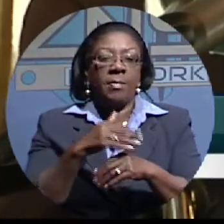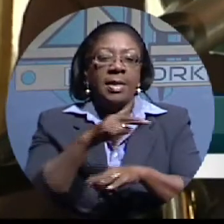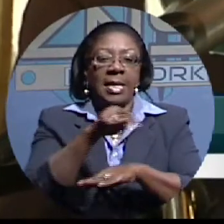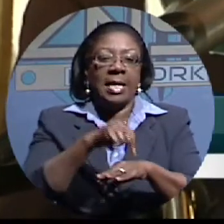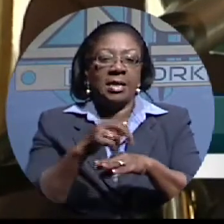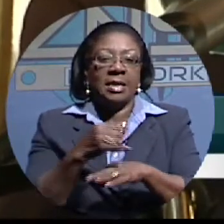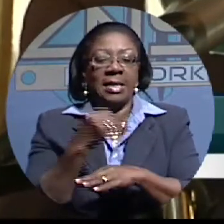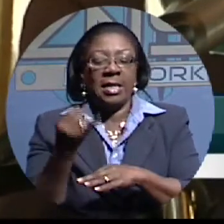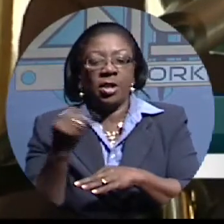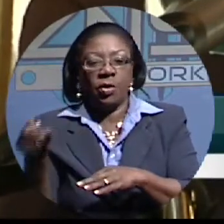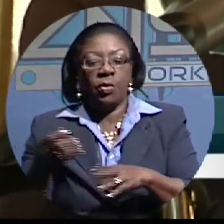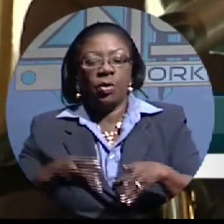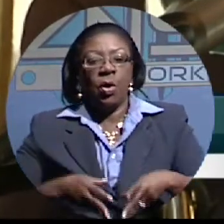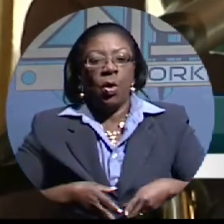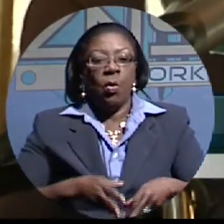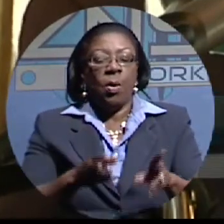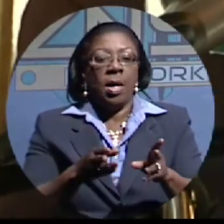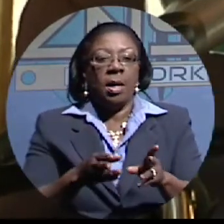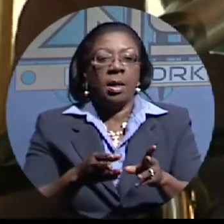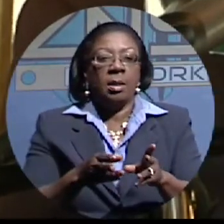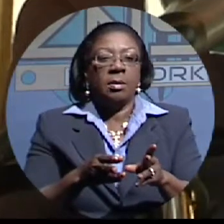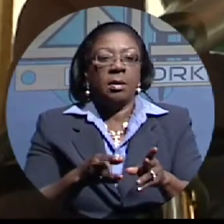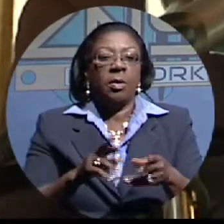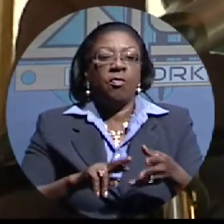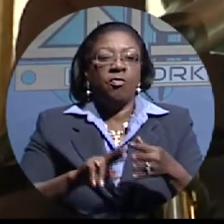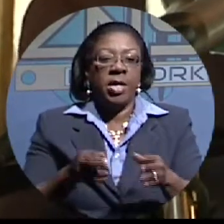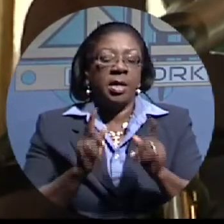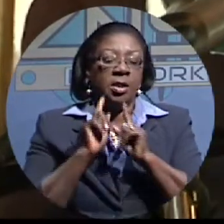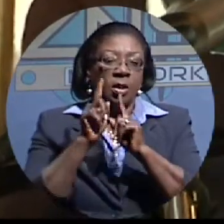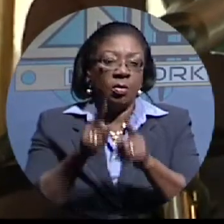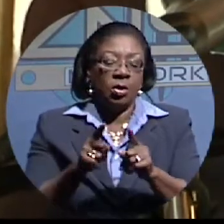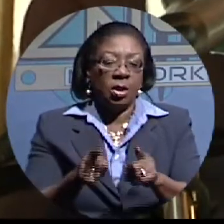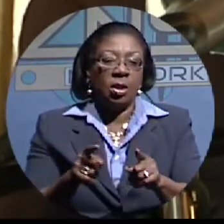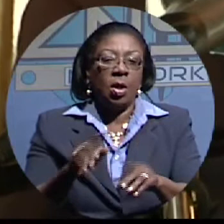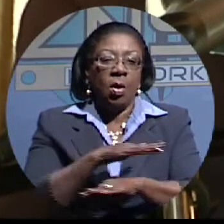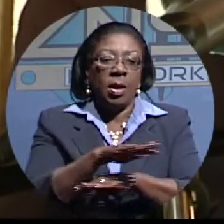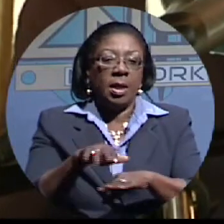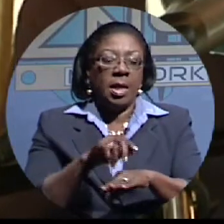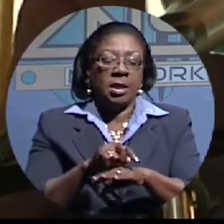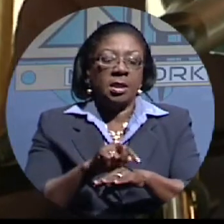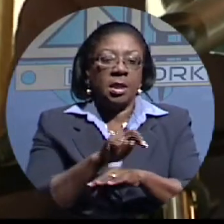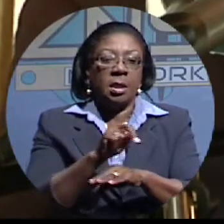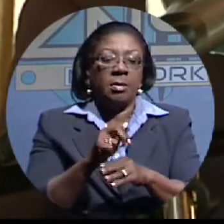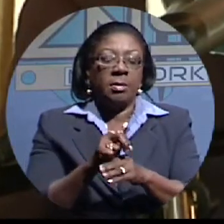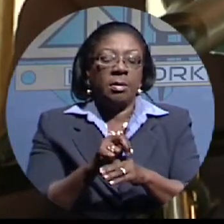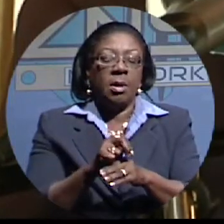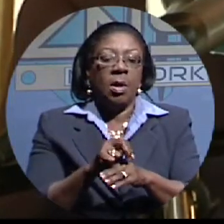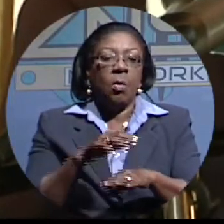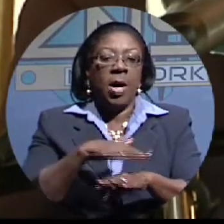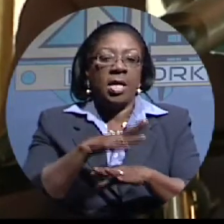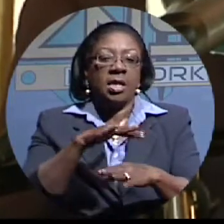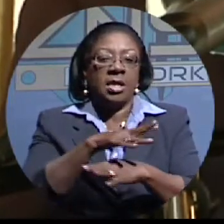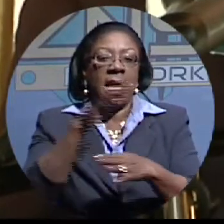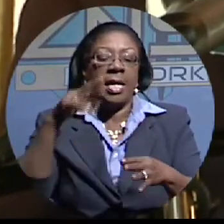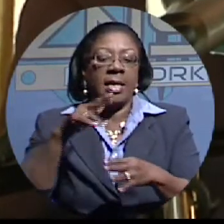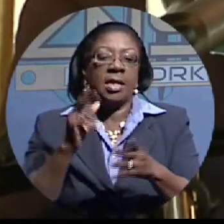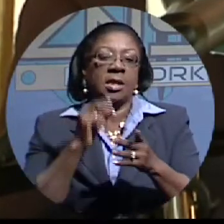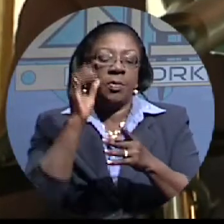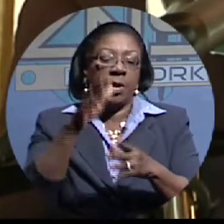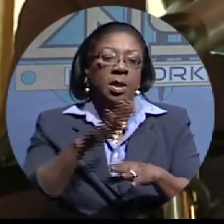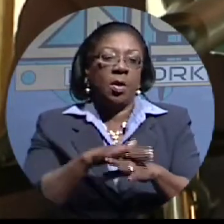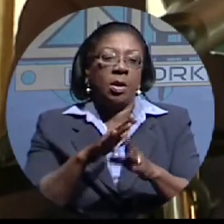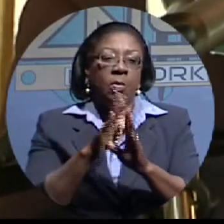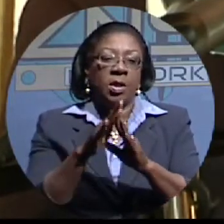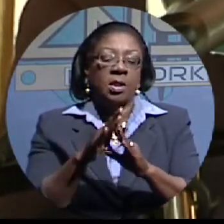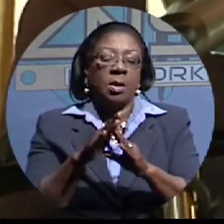issues via the presentation of real solutions on the national high ground, while shining the spotlight from the